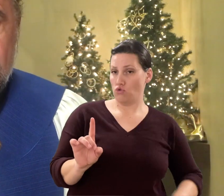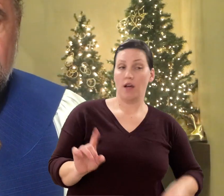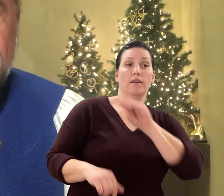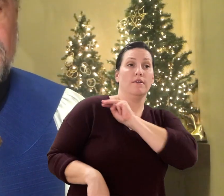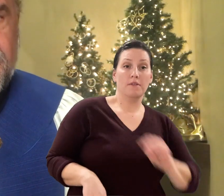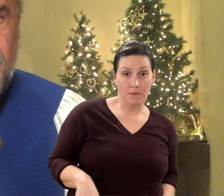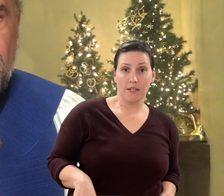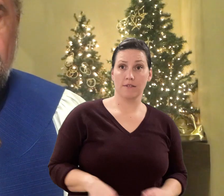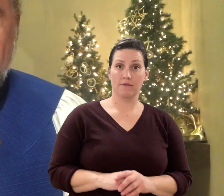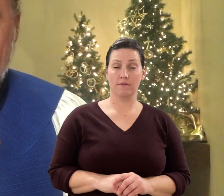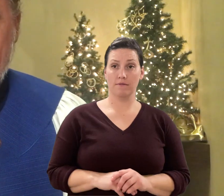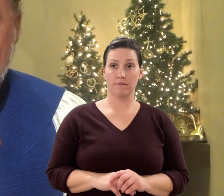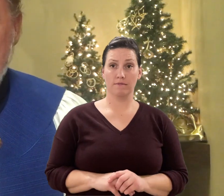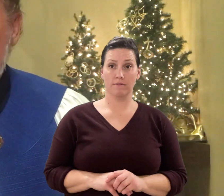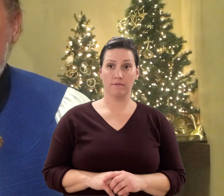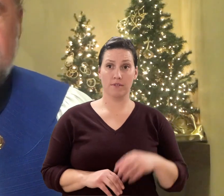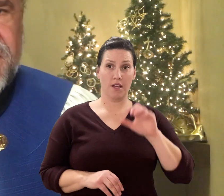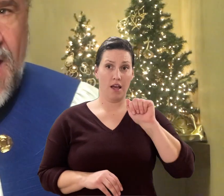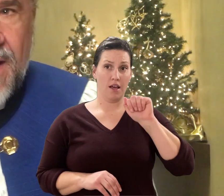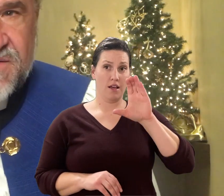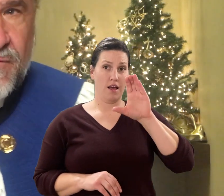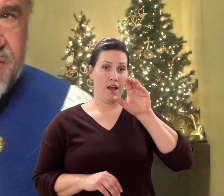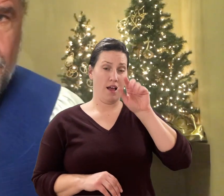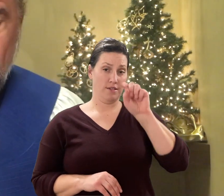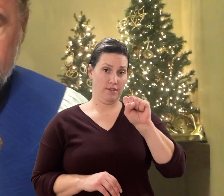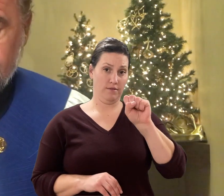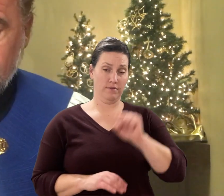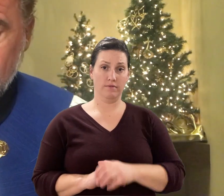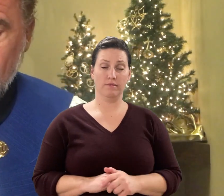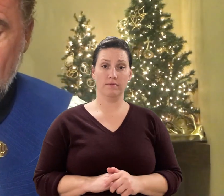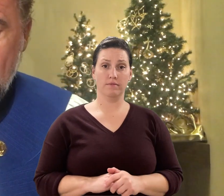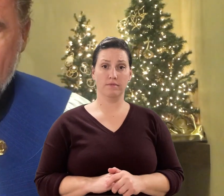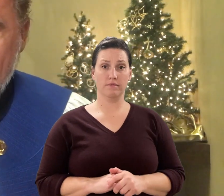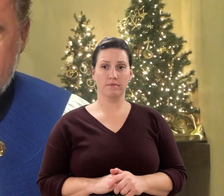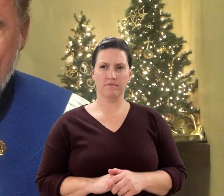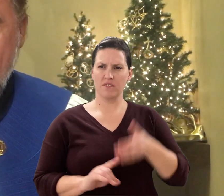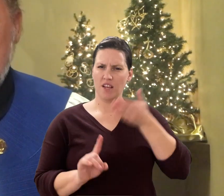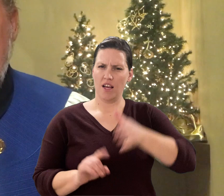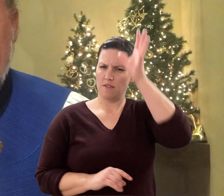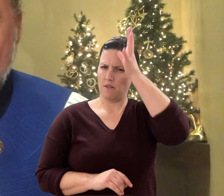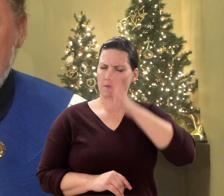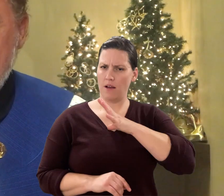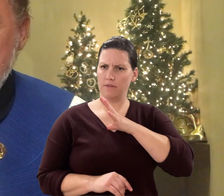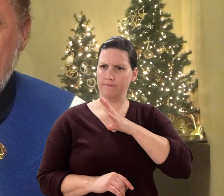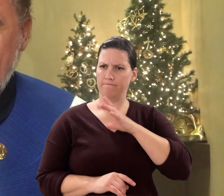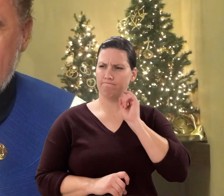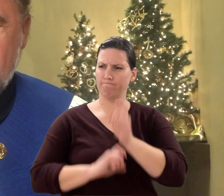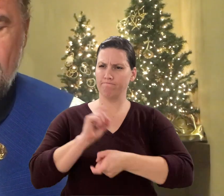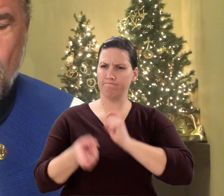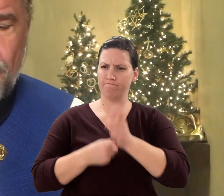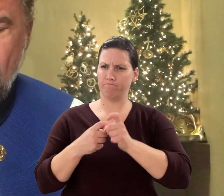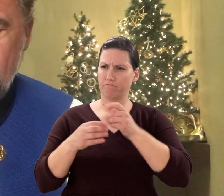Christ, the Messiah. Here's what it says in Acts, for example. "This man was handed over to you by